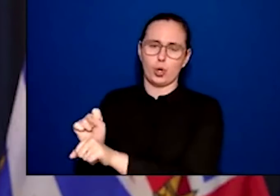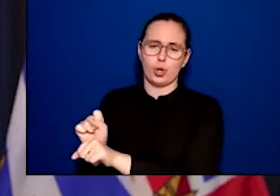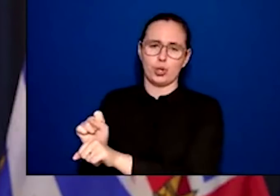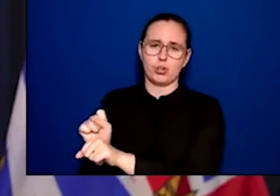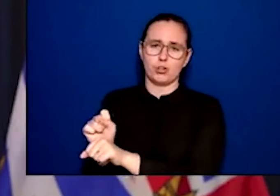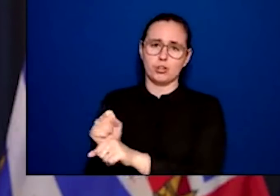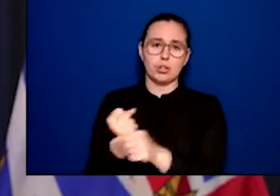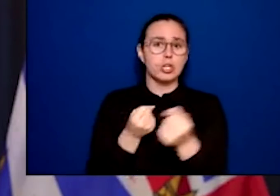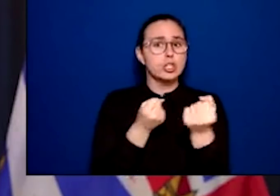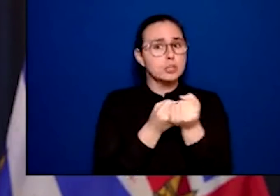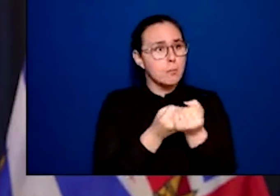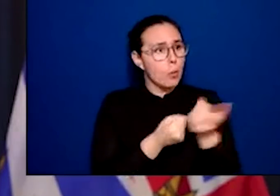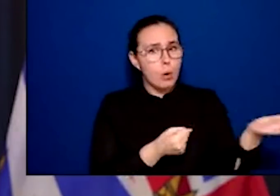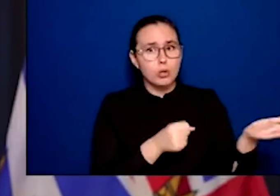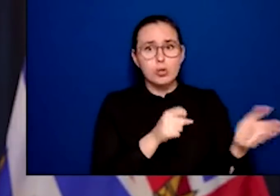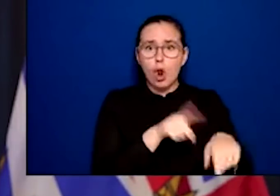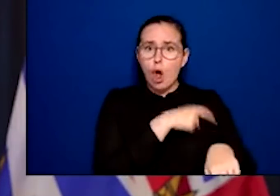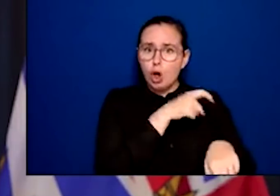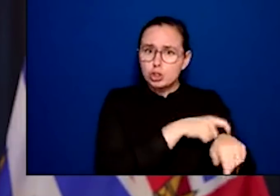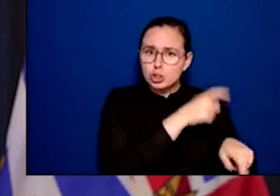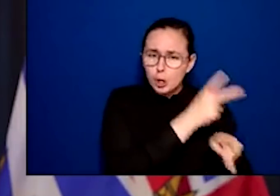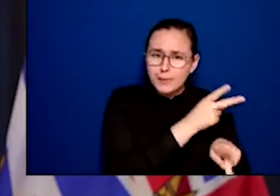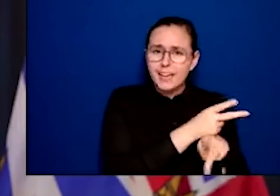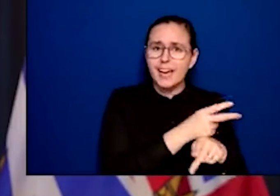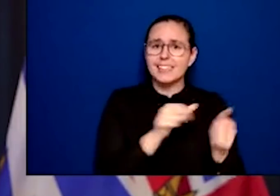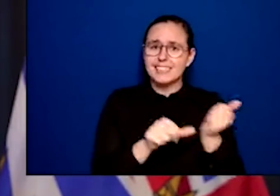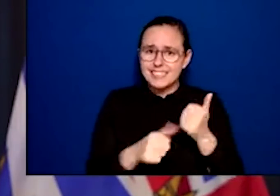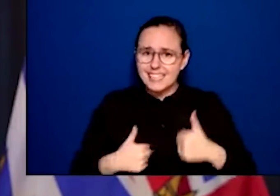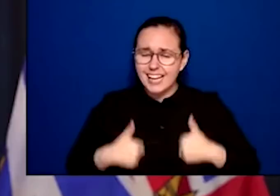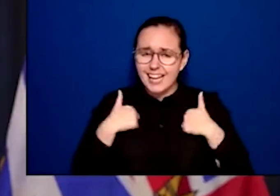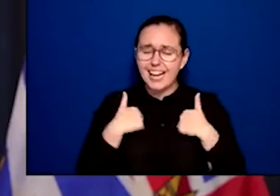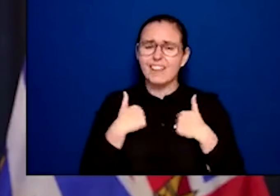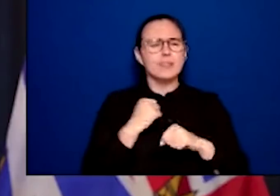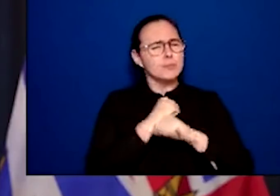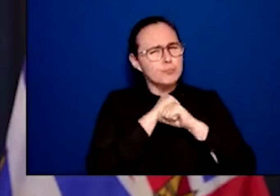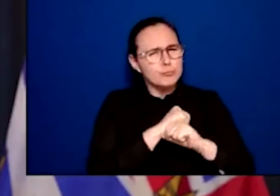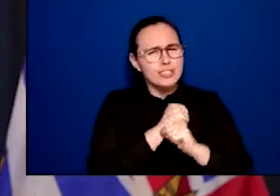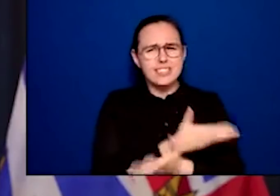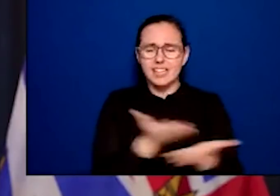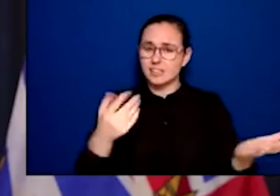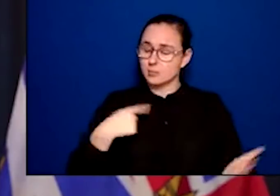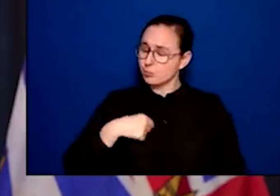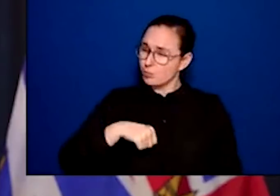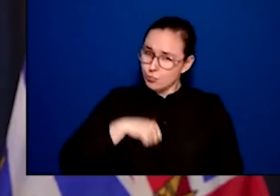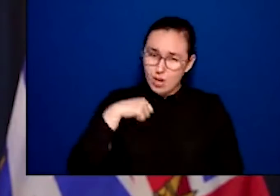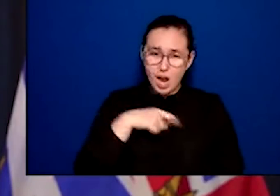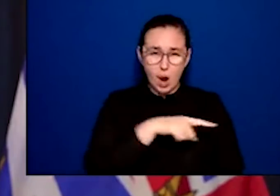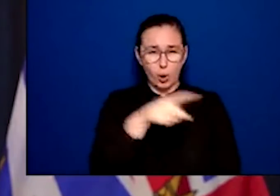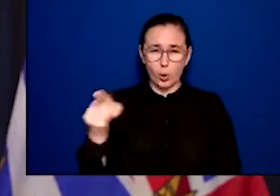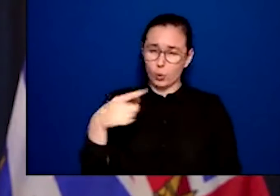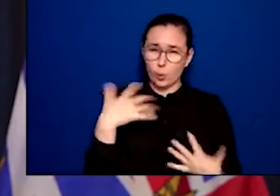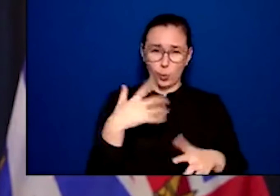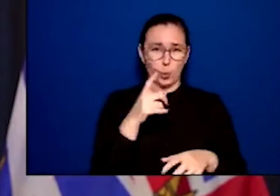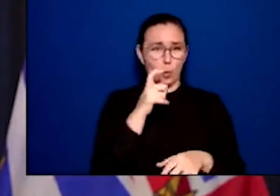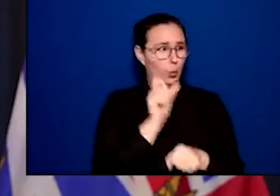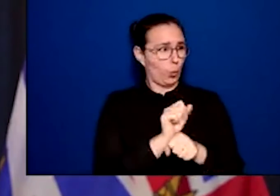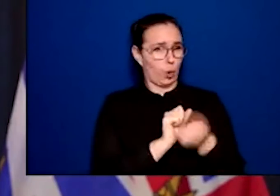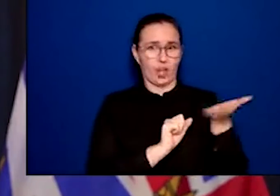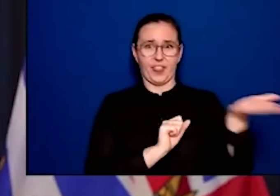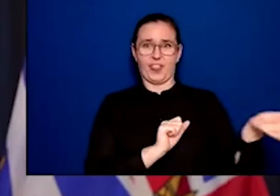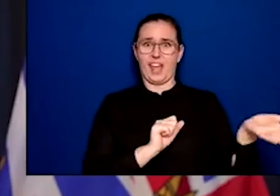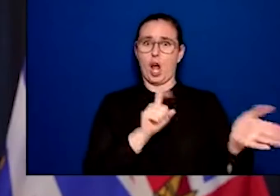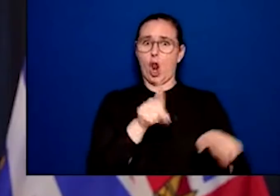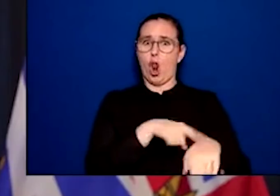that everyone is protected. I'm so proud of our workers in long-term care. I'm very proud of these levels of vaccination, which shows